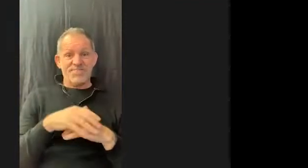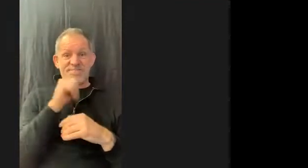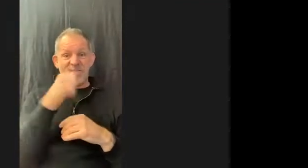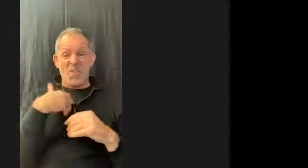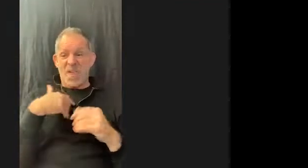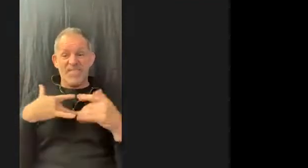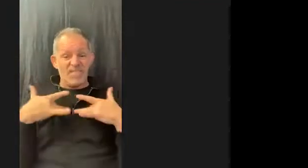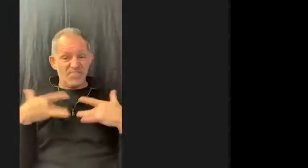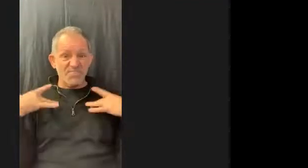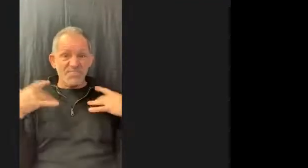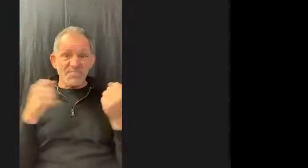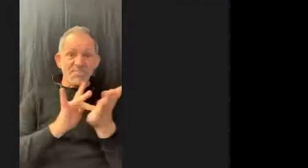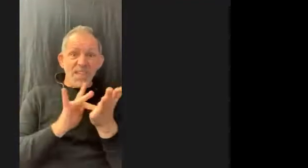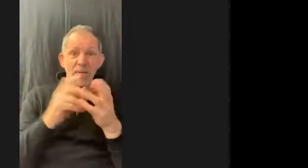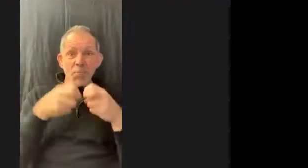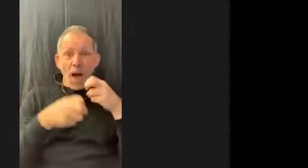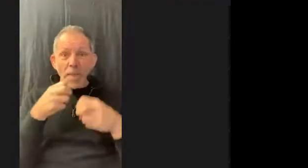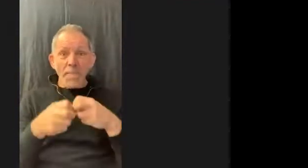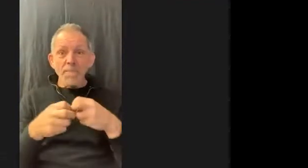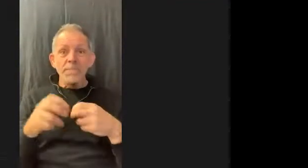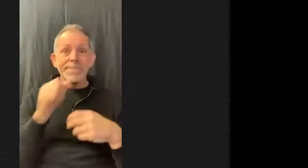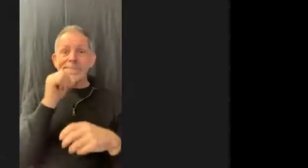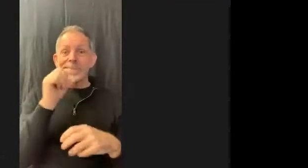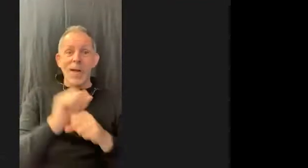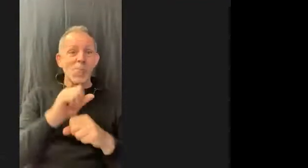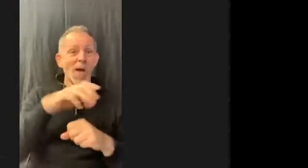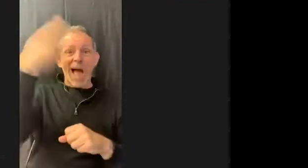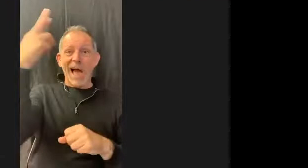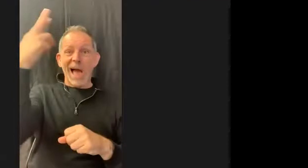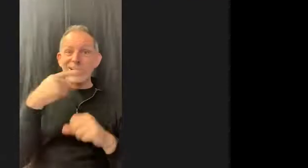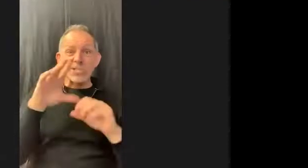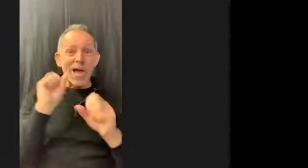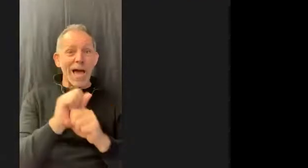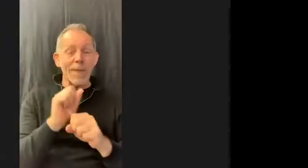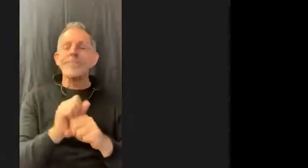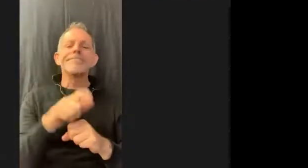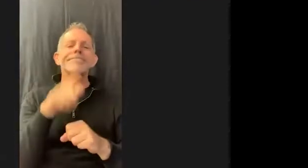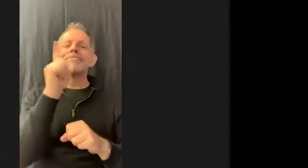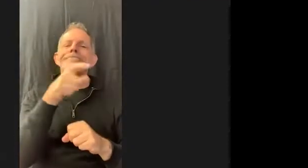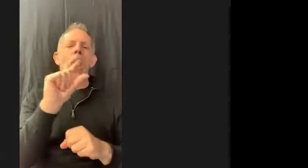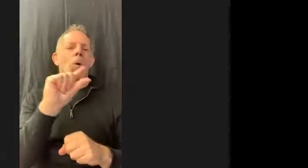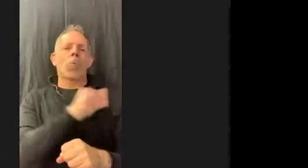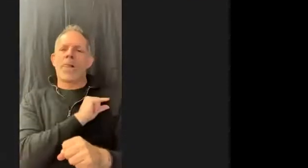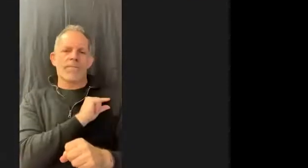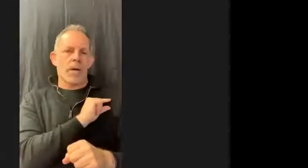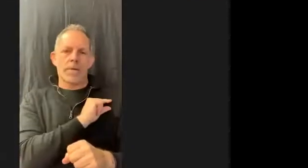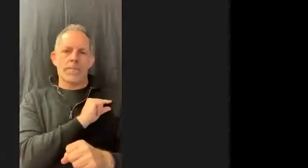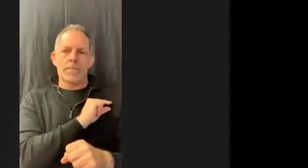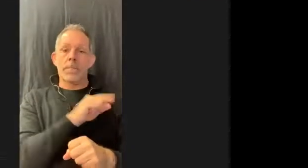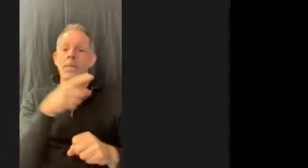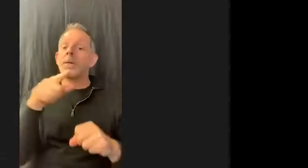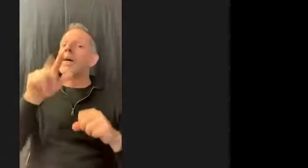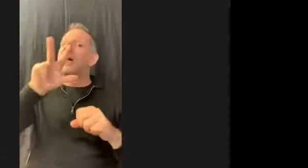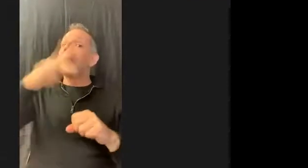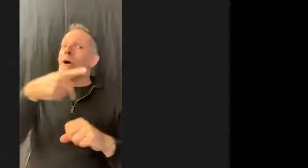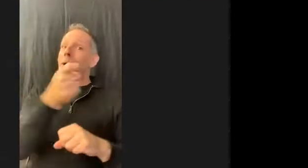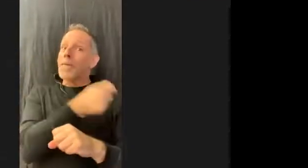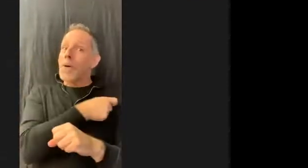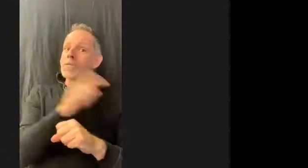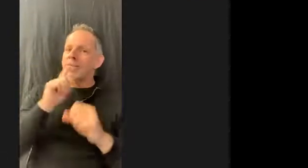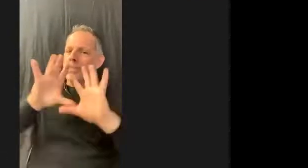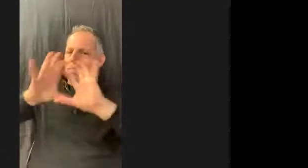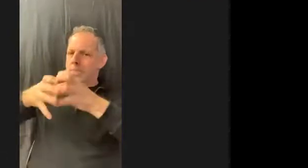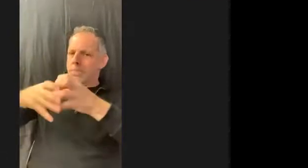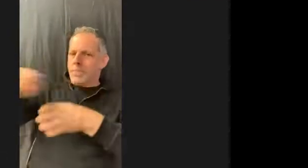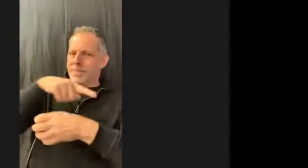in a high-risk occupation are not currently eligible for a booster. Proof of vaccination and